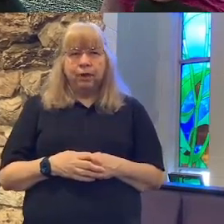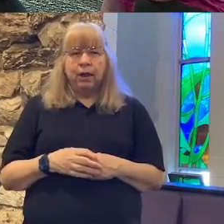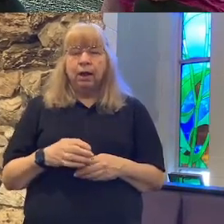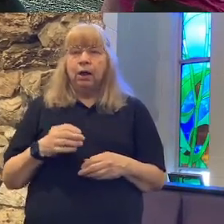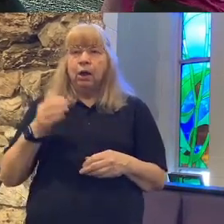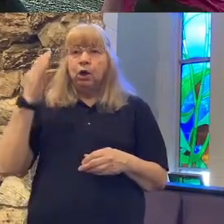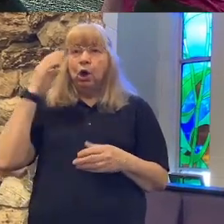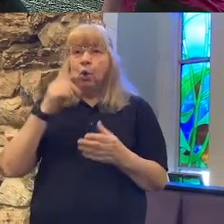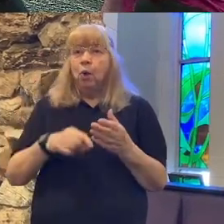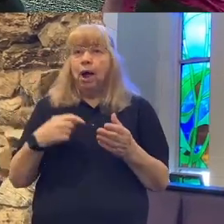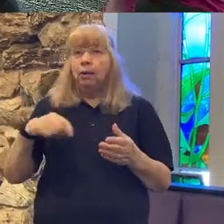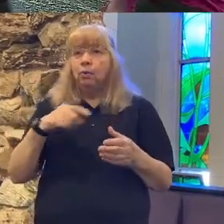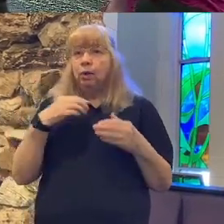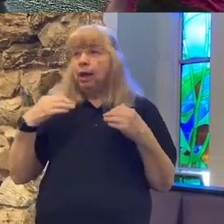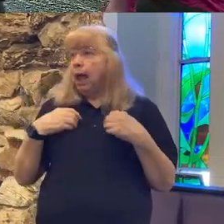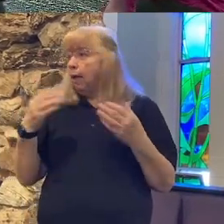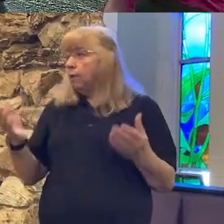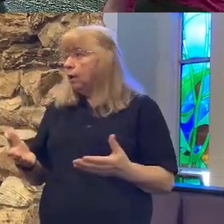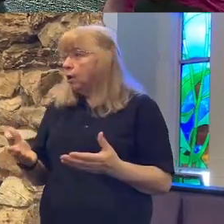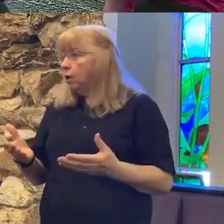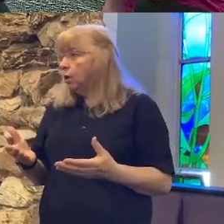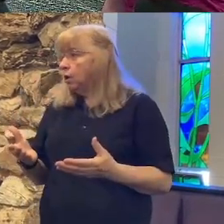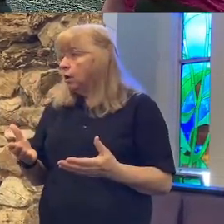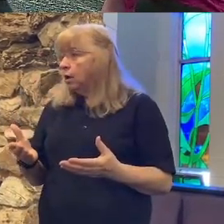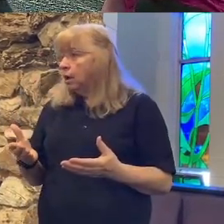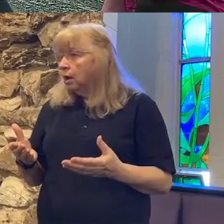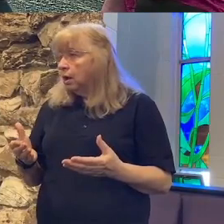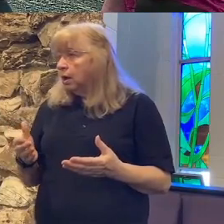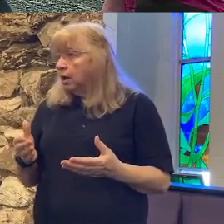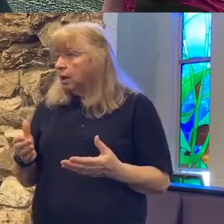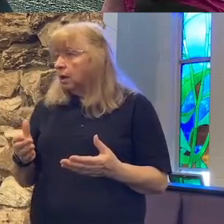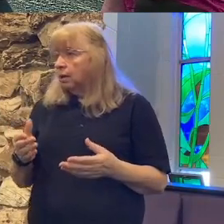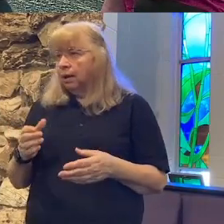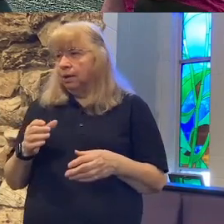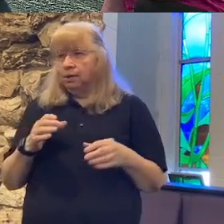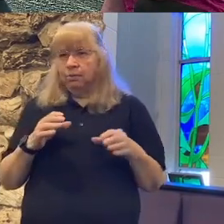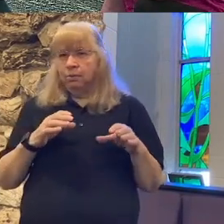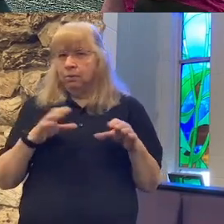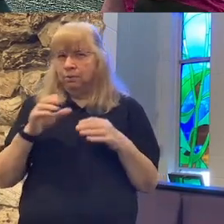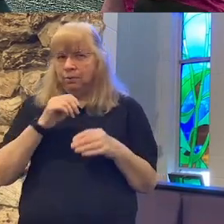know what we have here? And don't say a cross and flame.